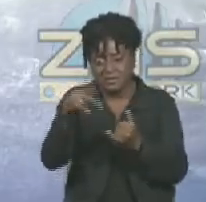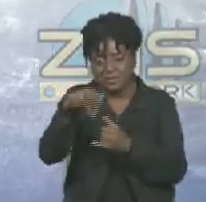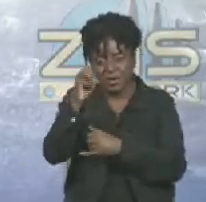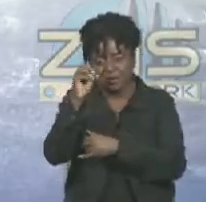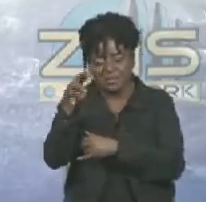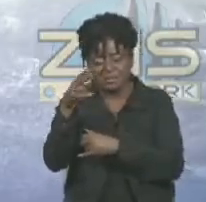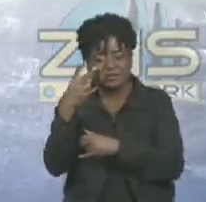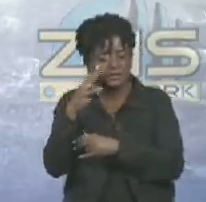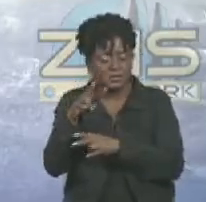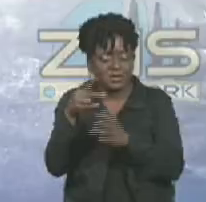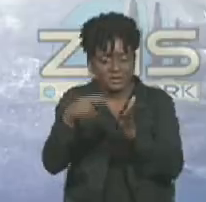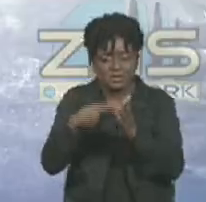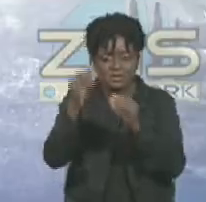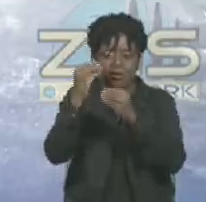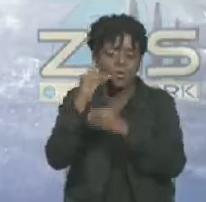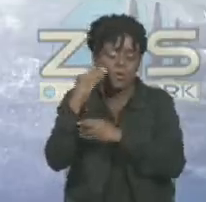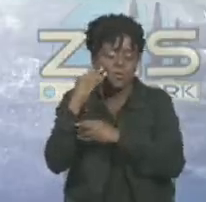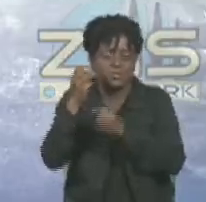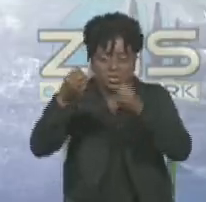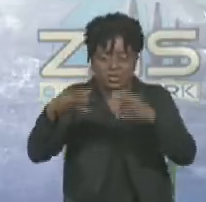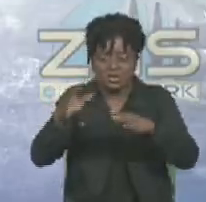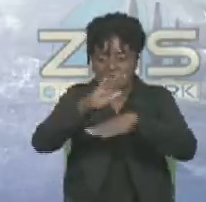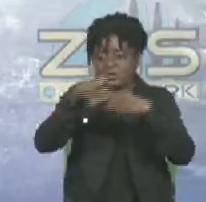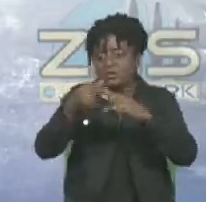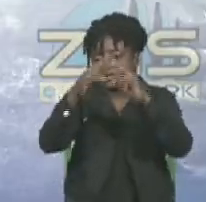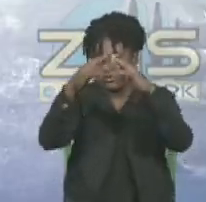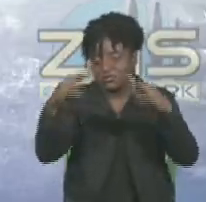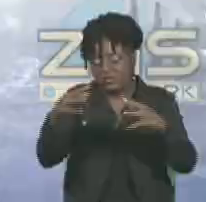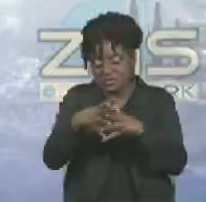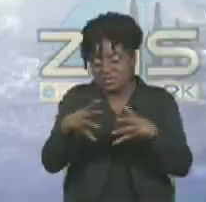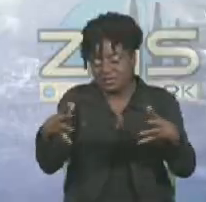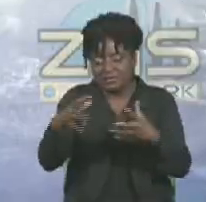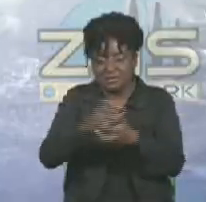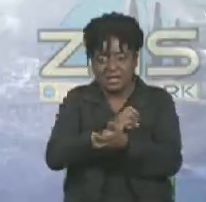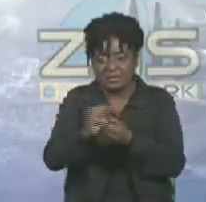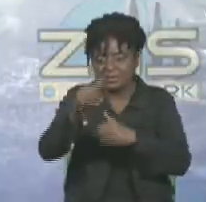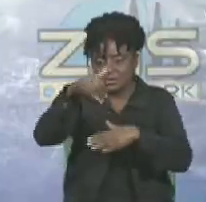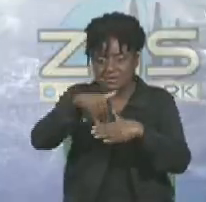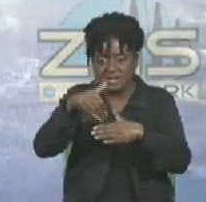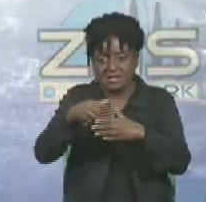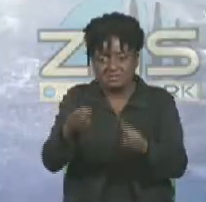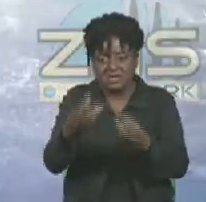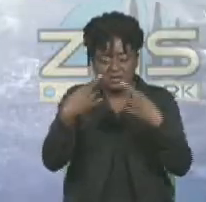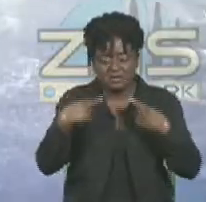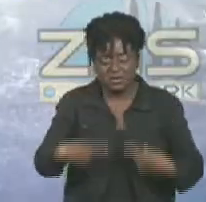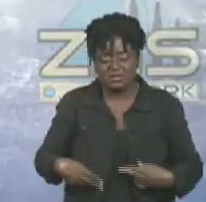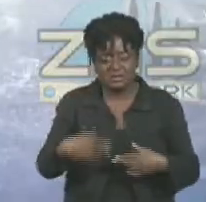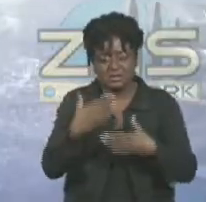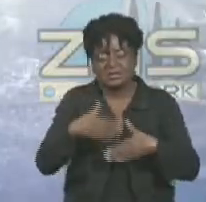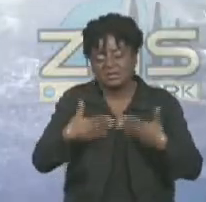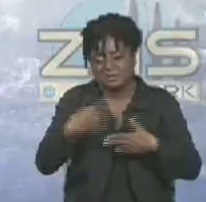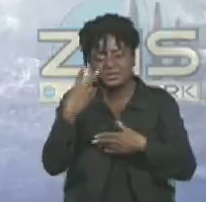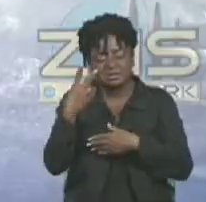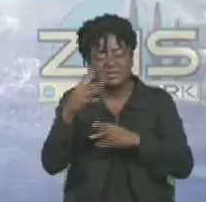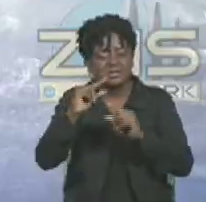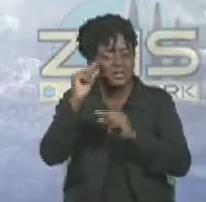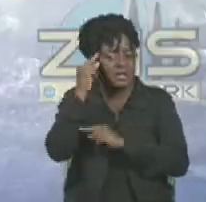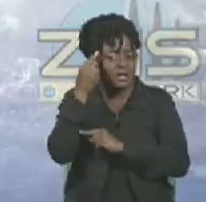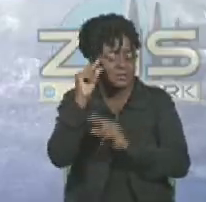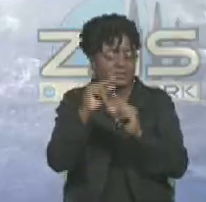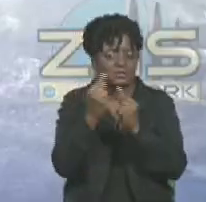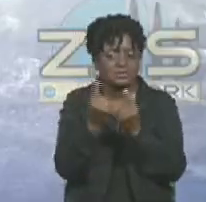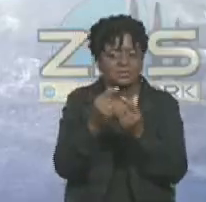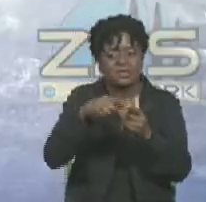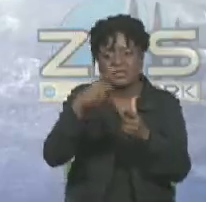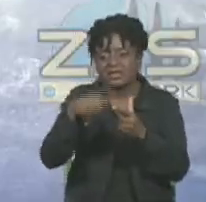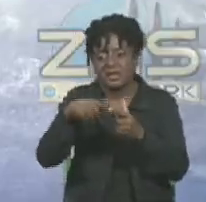that lost its entire roof and significant damage inside. Many of the residents were pleased to see the government delegation. It was then on to Pelican